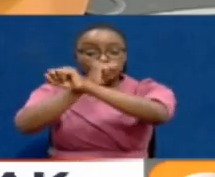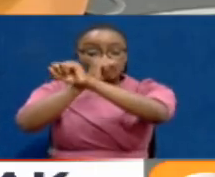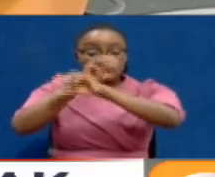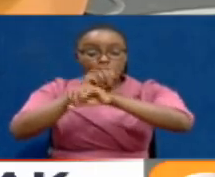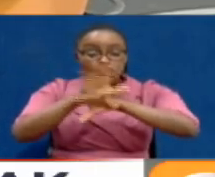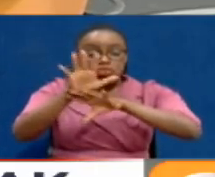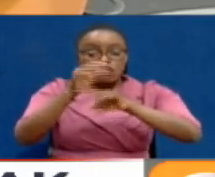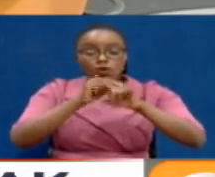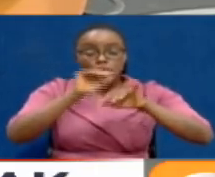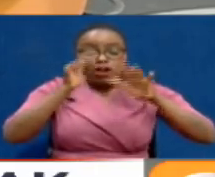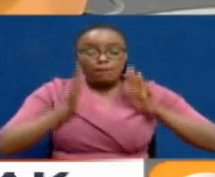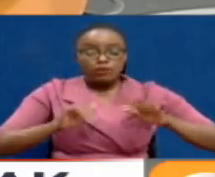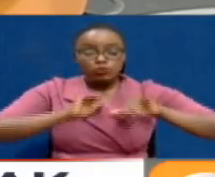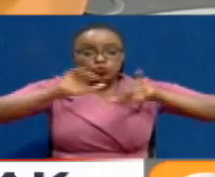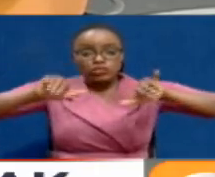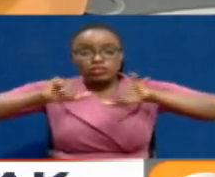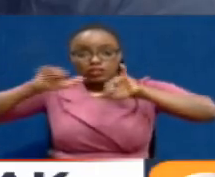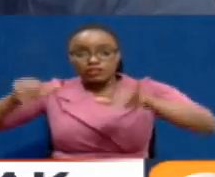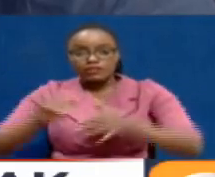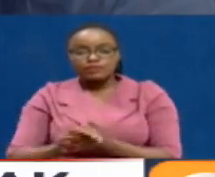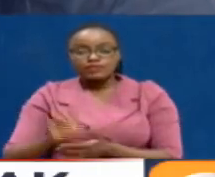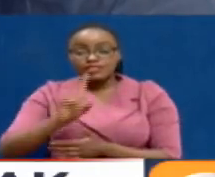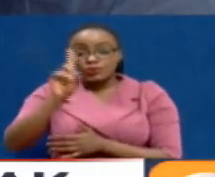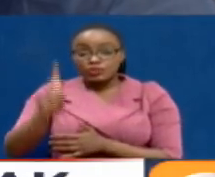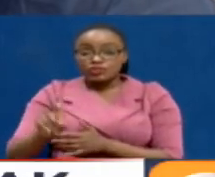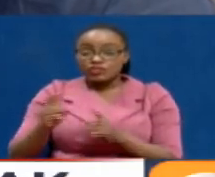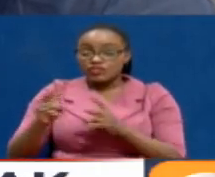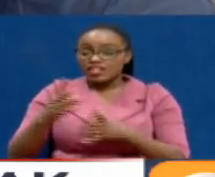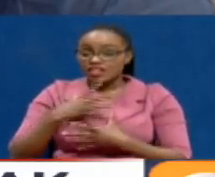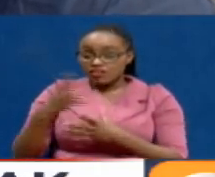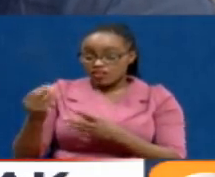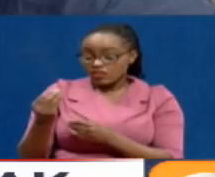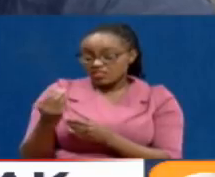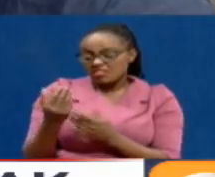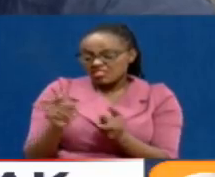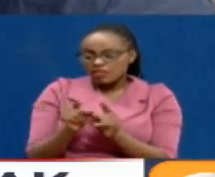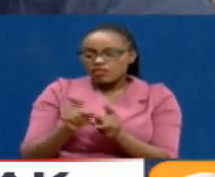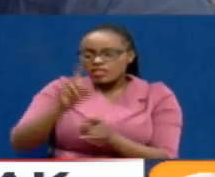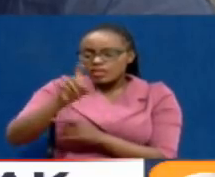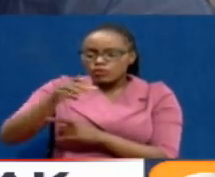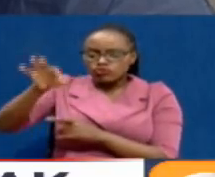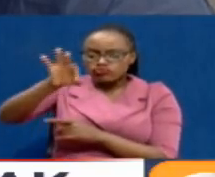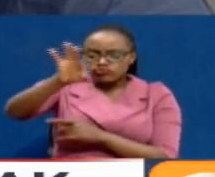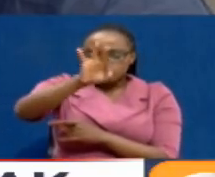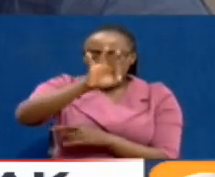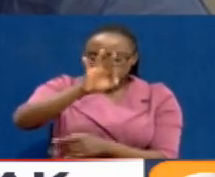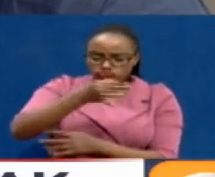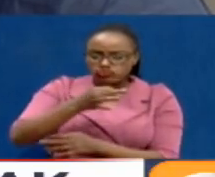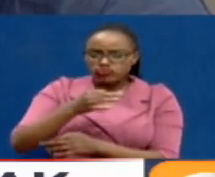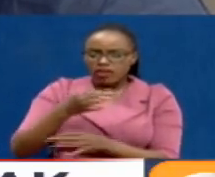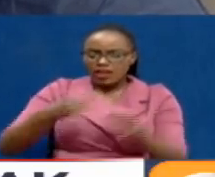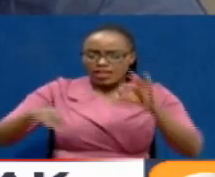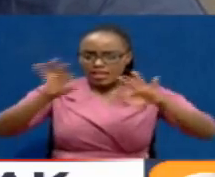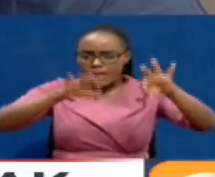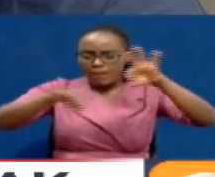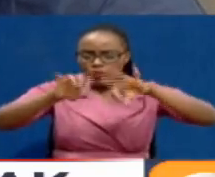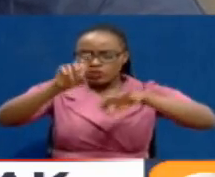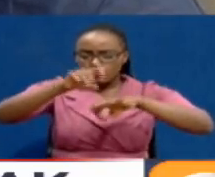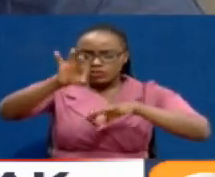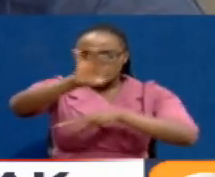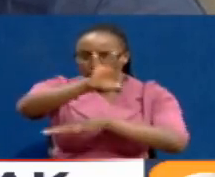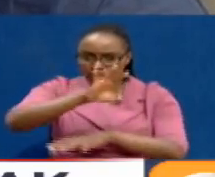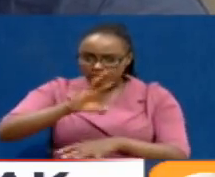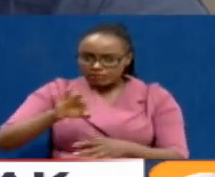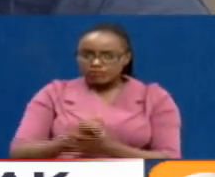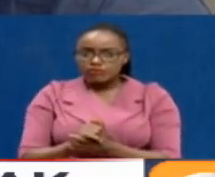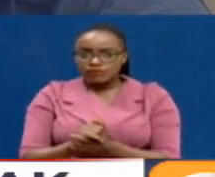spread from one swimmer to the other? It's an interesting question. Pools should be chlorinated, and that is just normal bleach. It